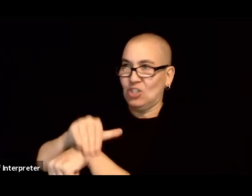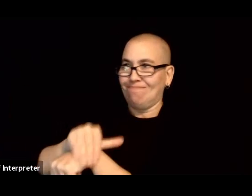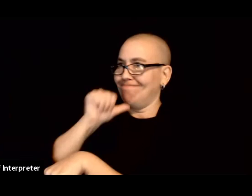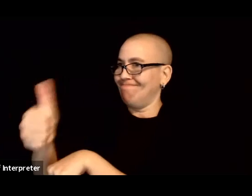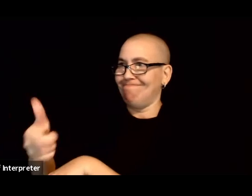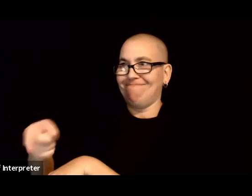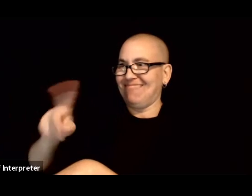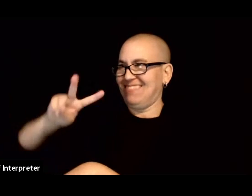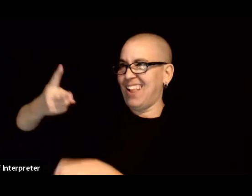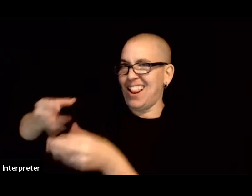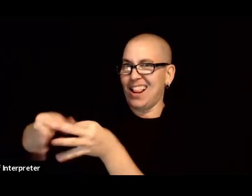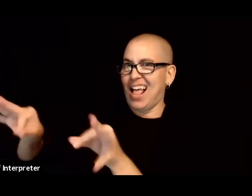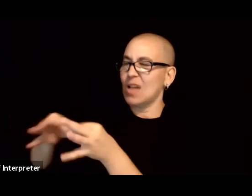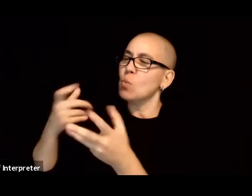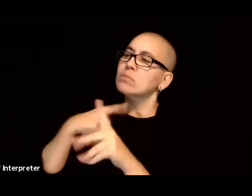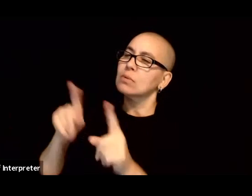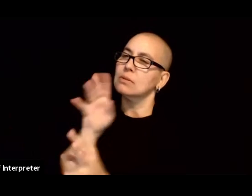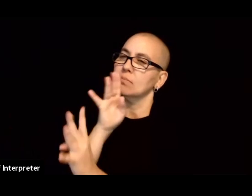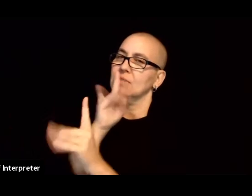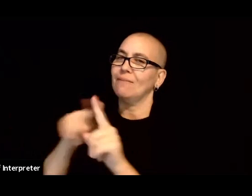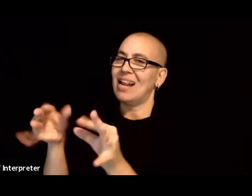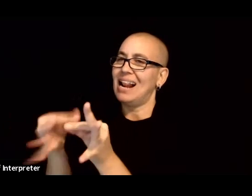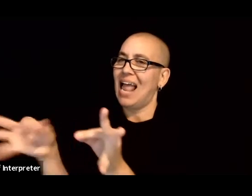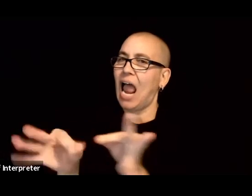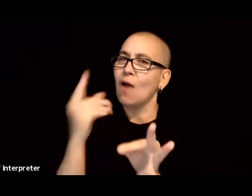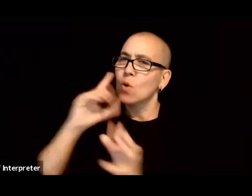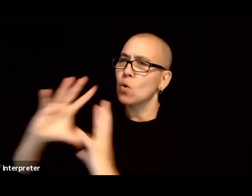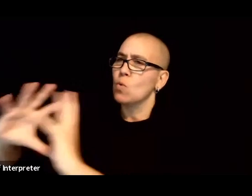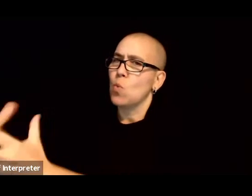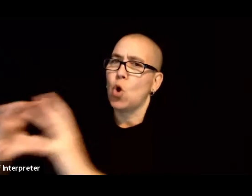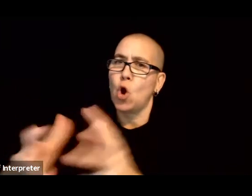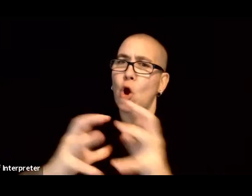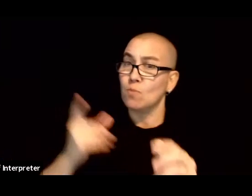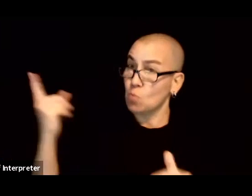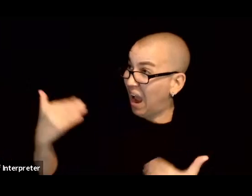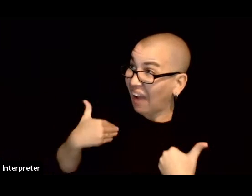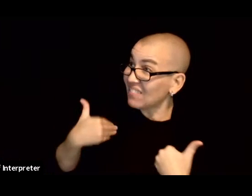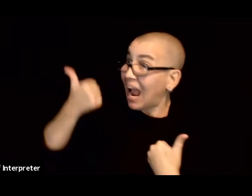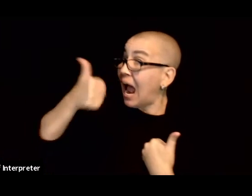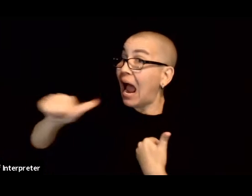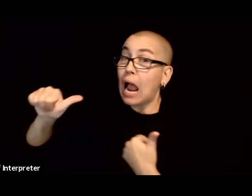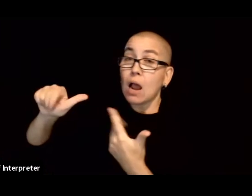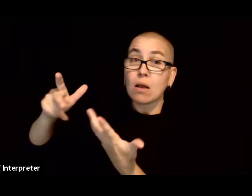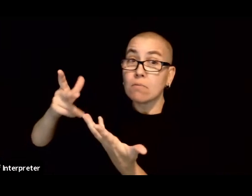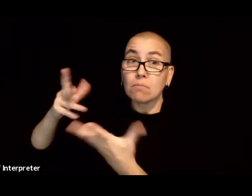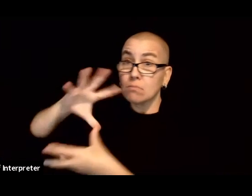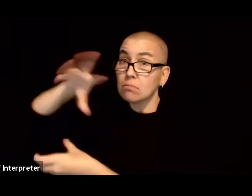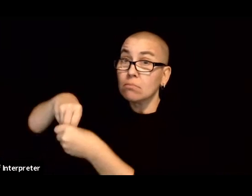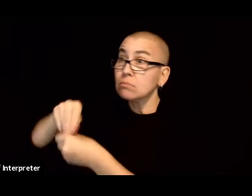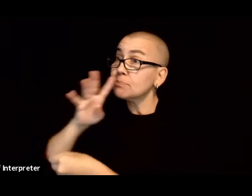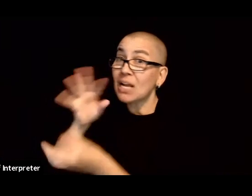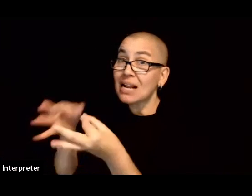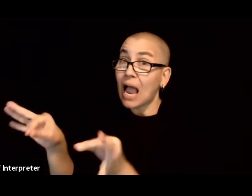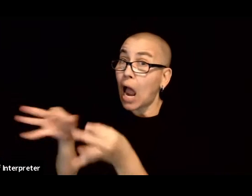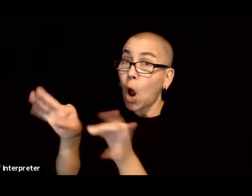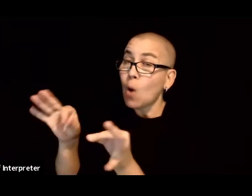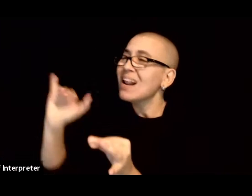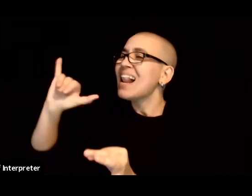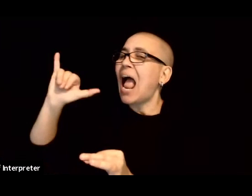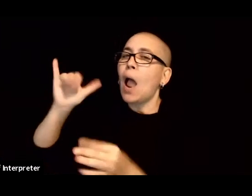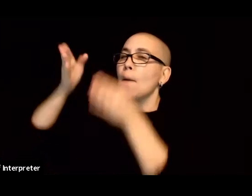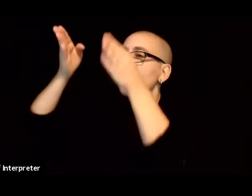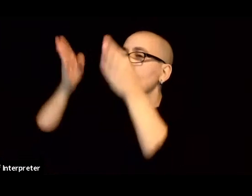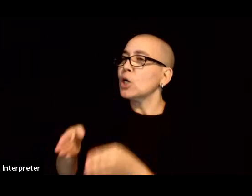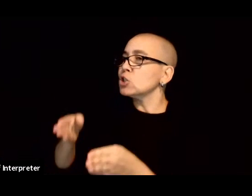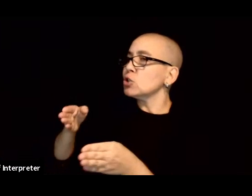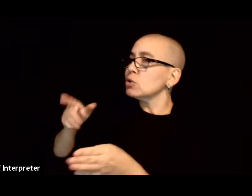provide their own language. And did you have some East African expertise? We can call them. We can help us to educate